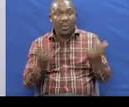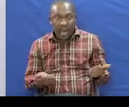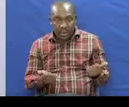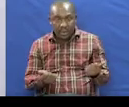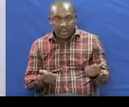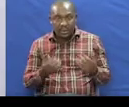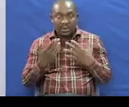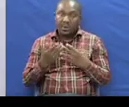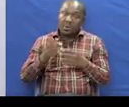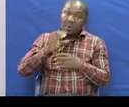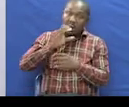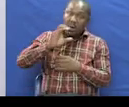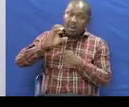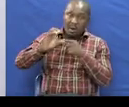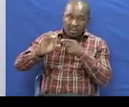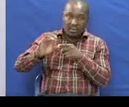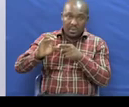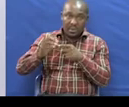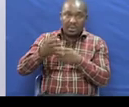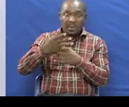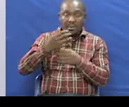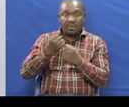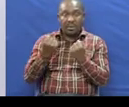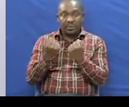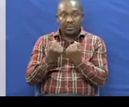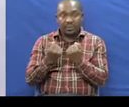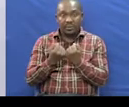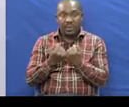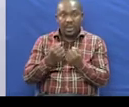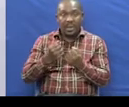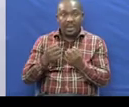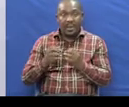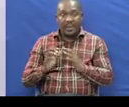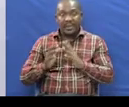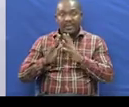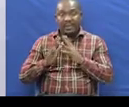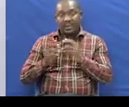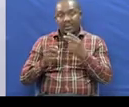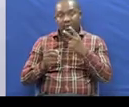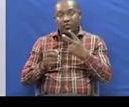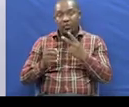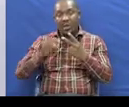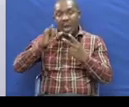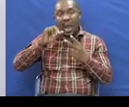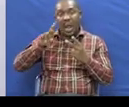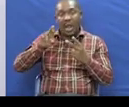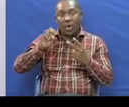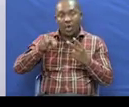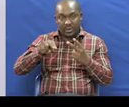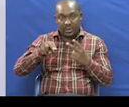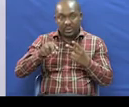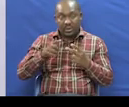form compounds in which it exists in 2 ions, which